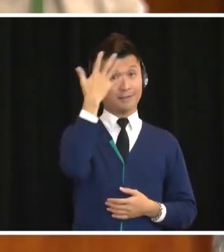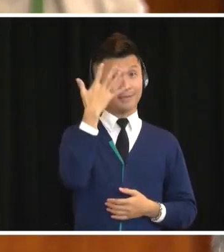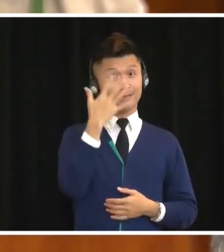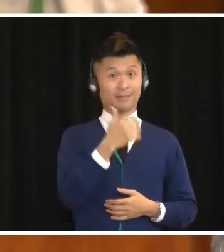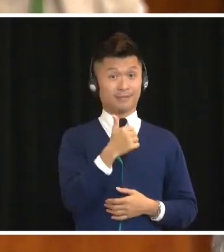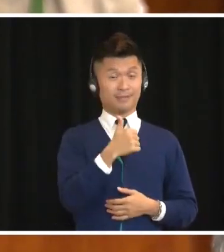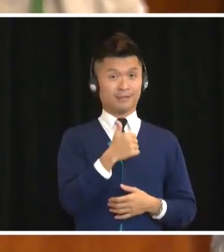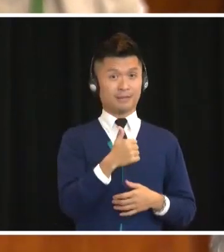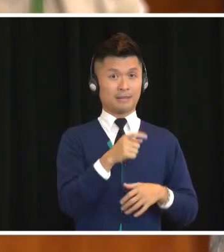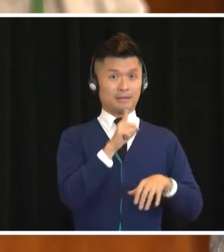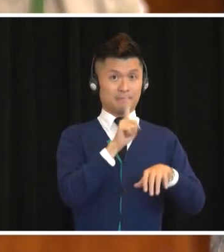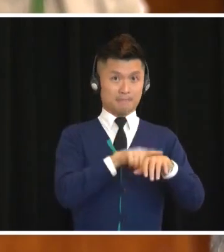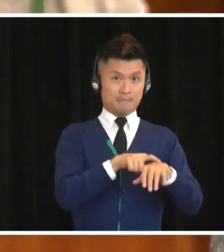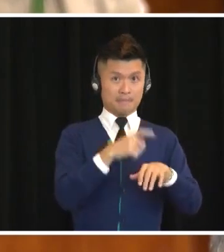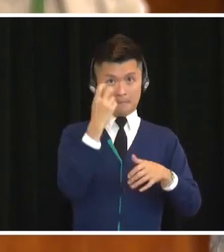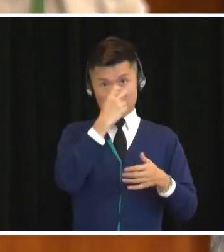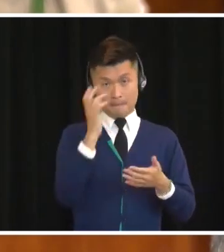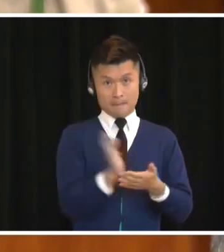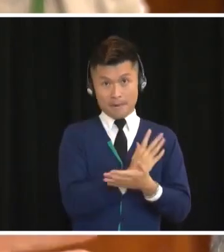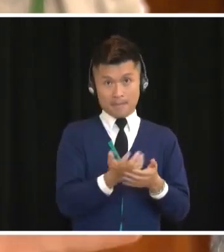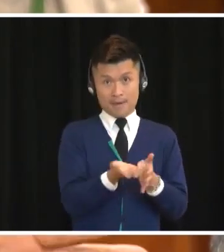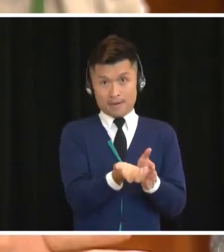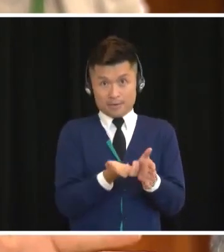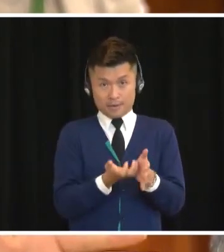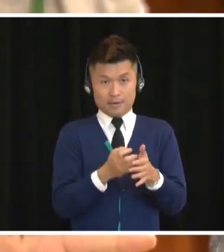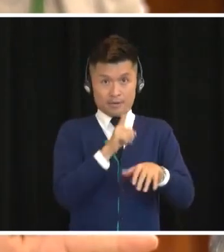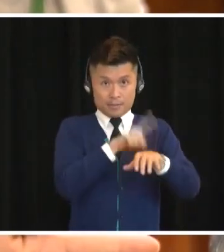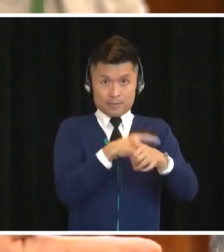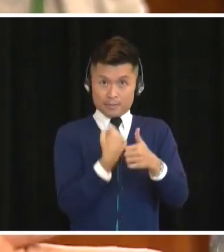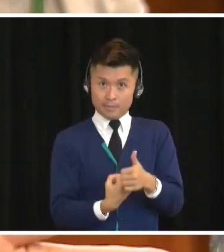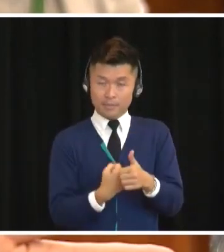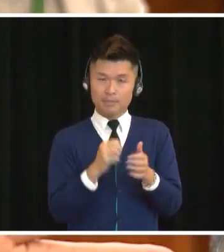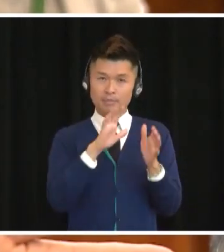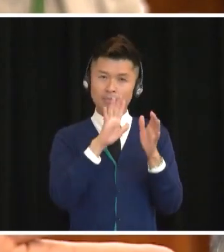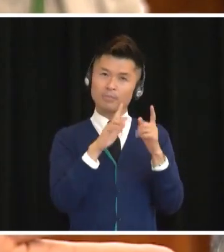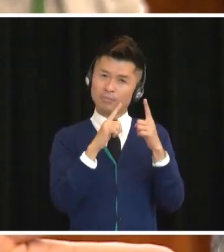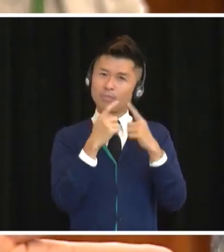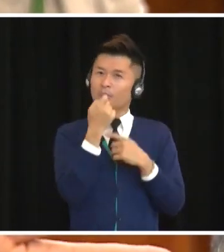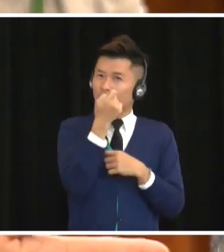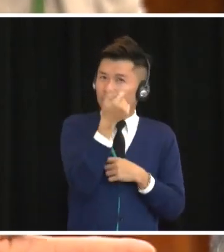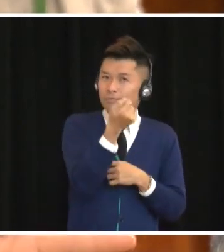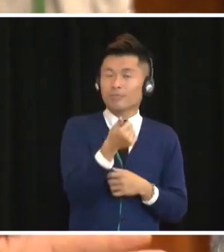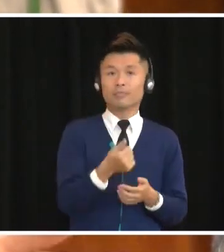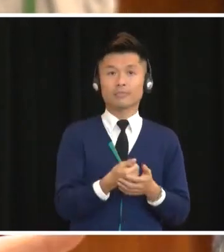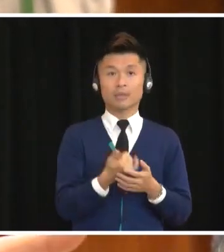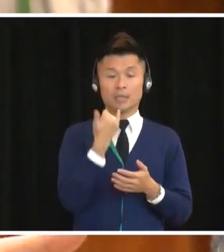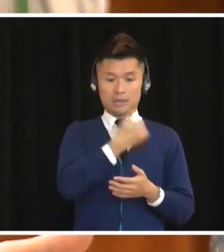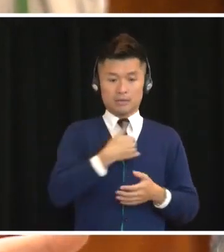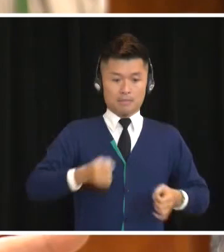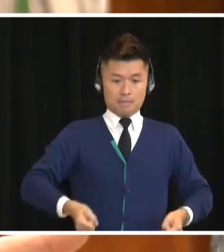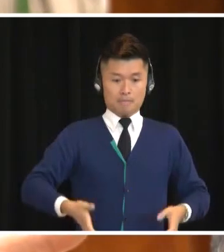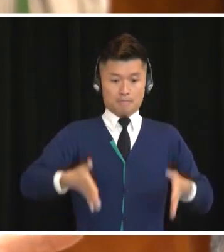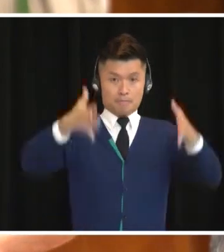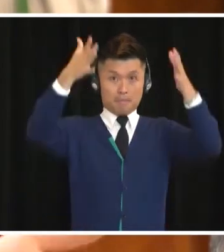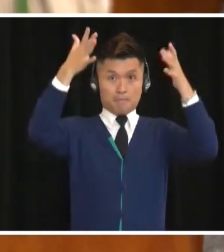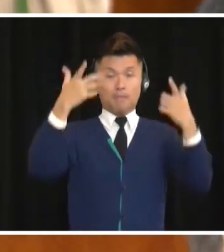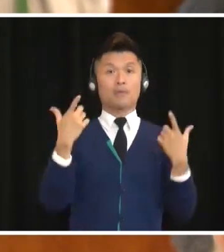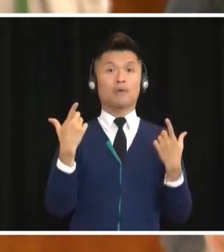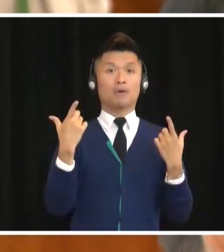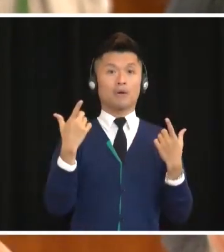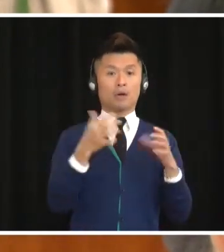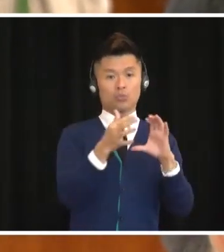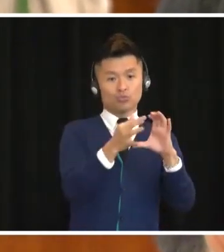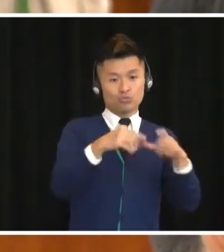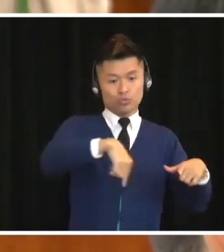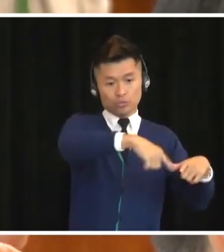no. But in fact, there are very few cases of pretrial detention of children. So it's possible that